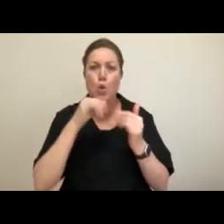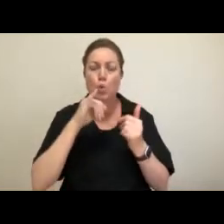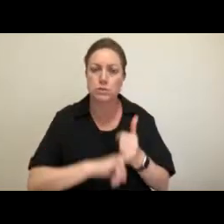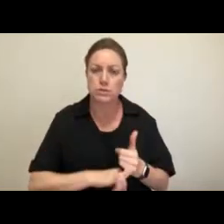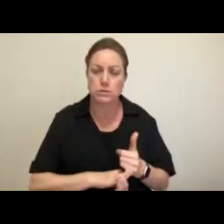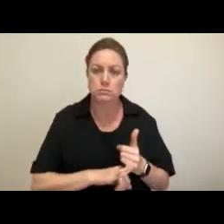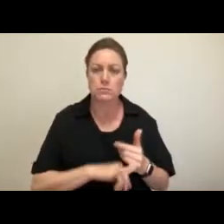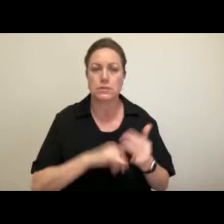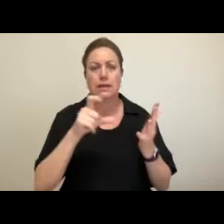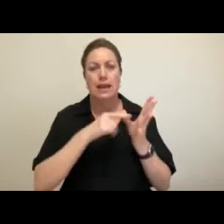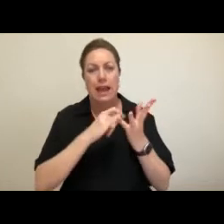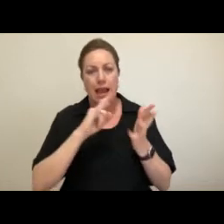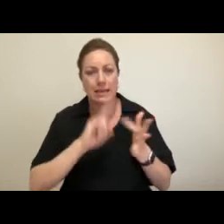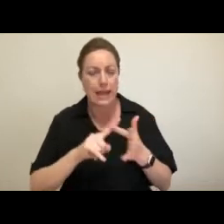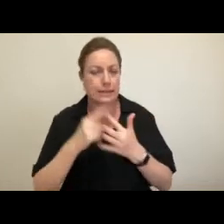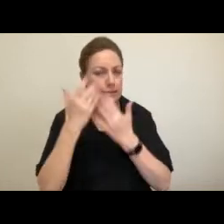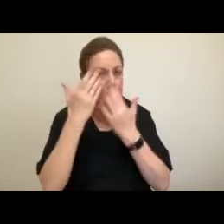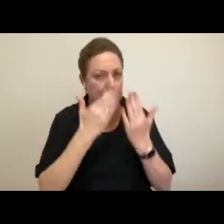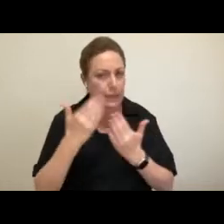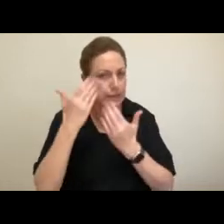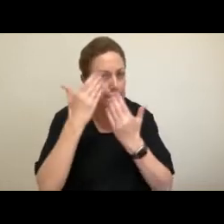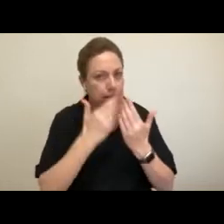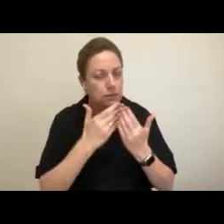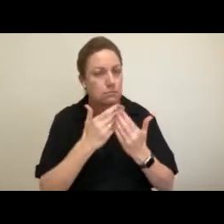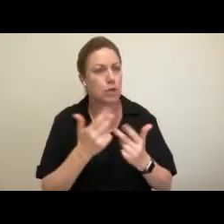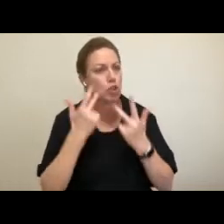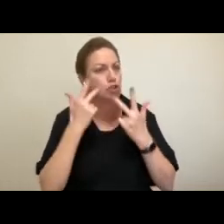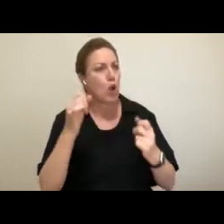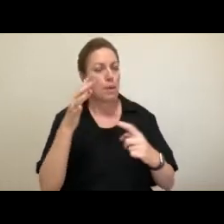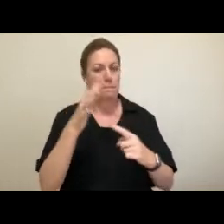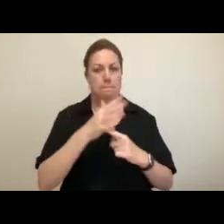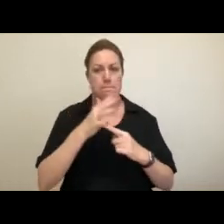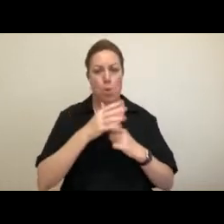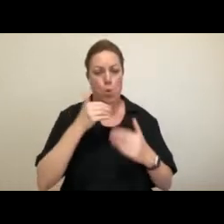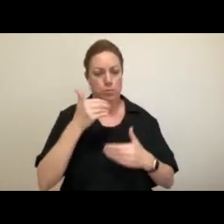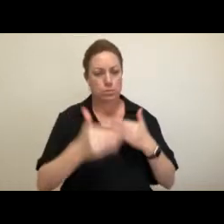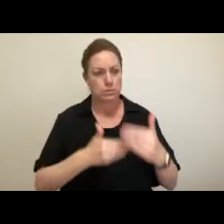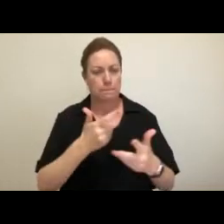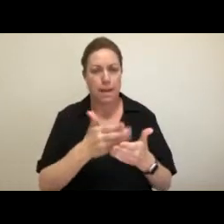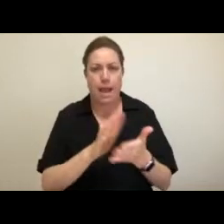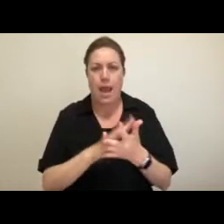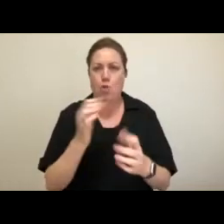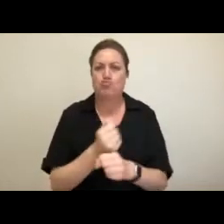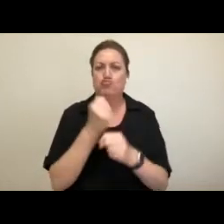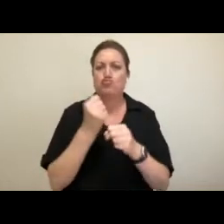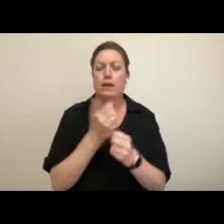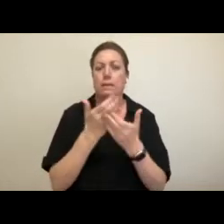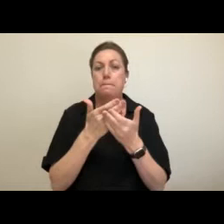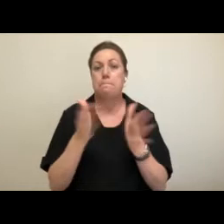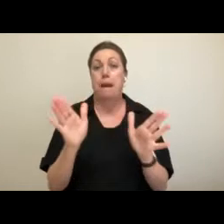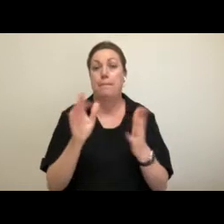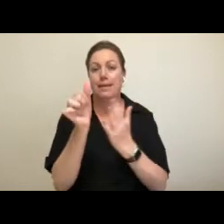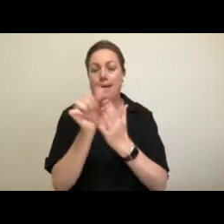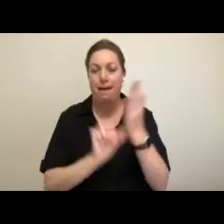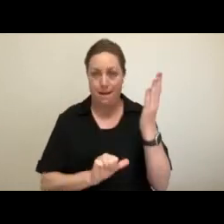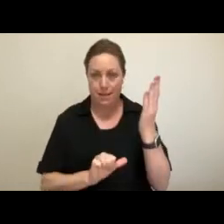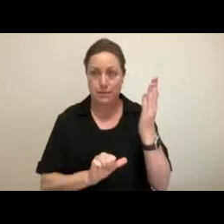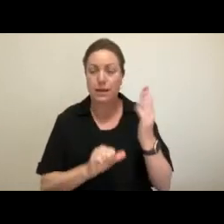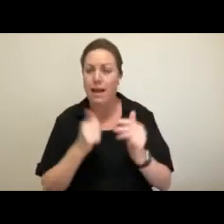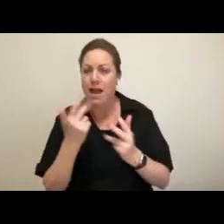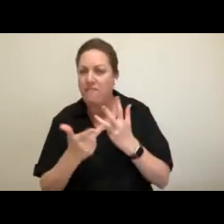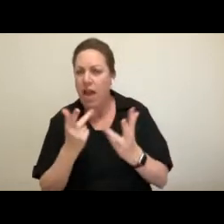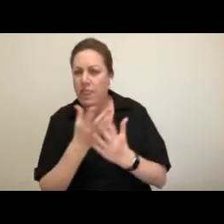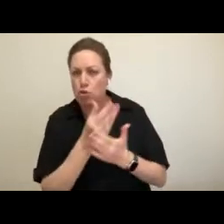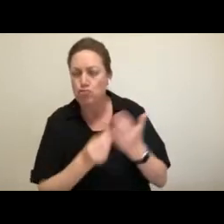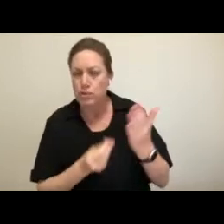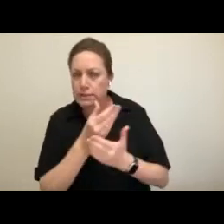illustrate the key steps in successfully creating public art. And we also have a lot of other resources that we link to. Some of those are Create